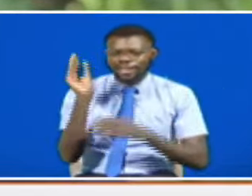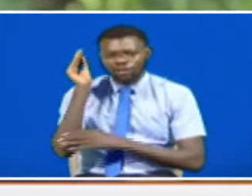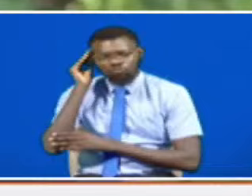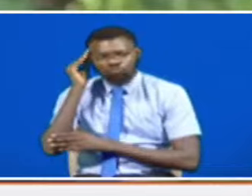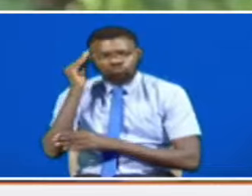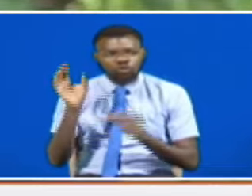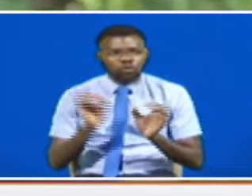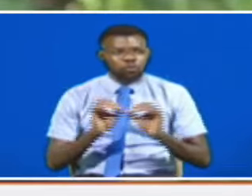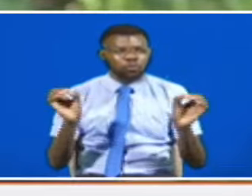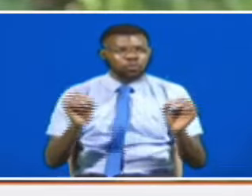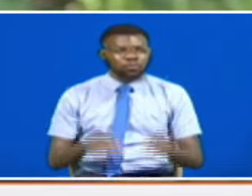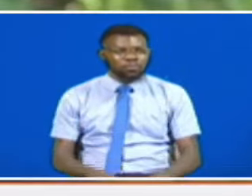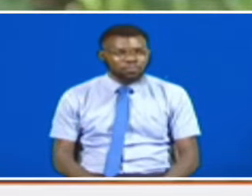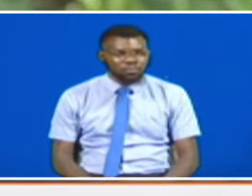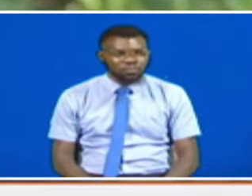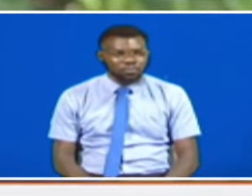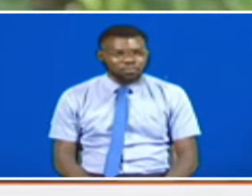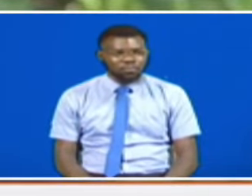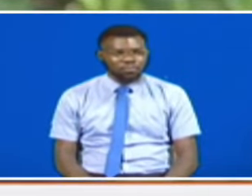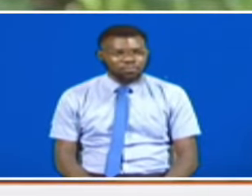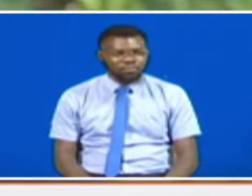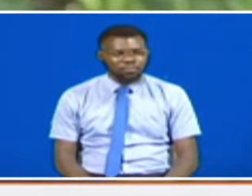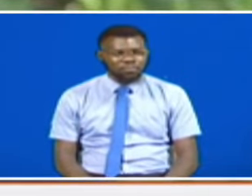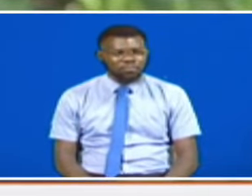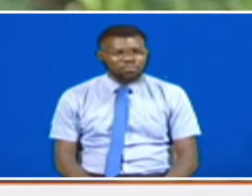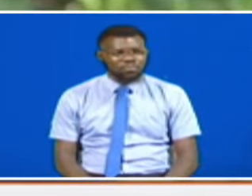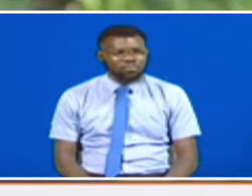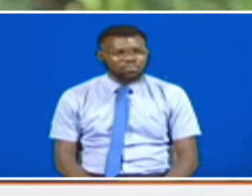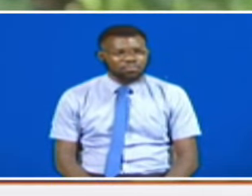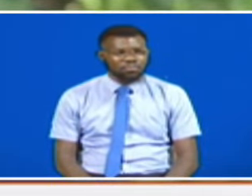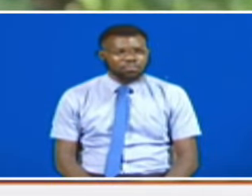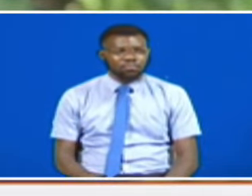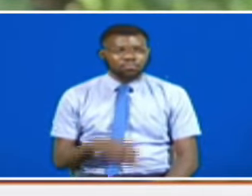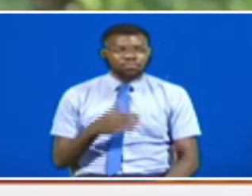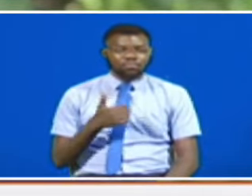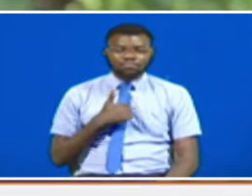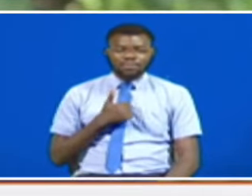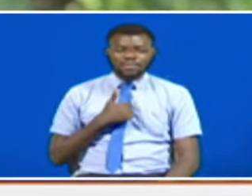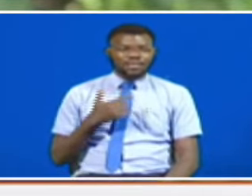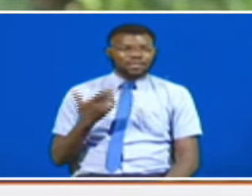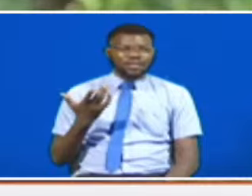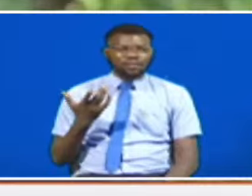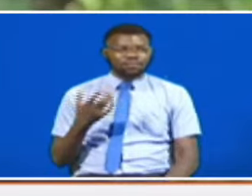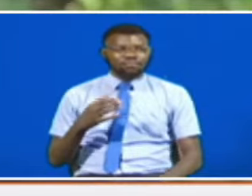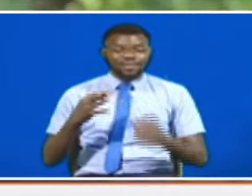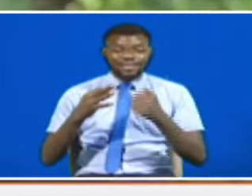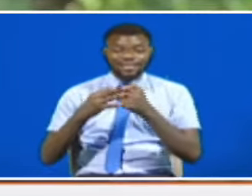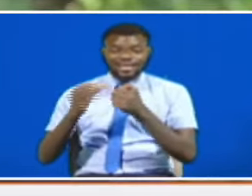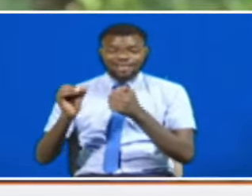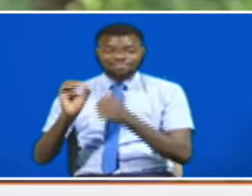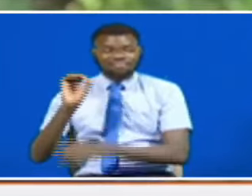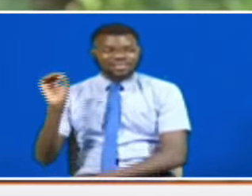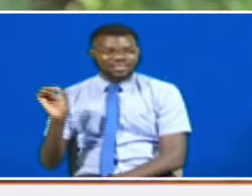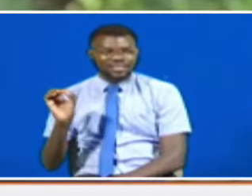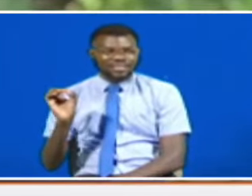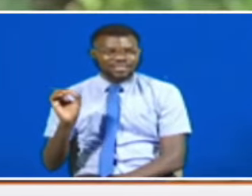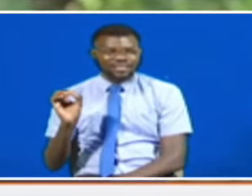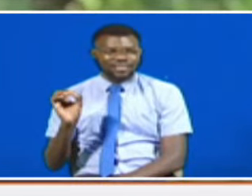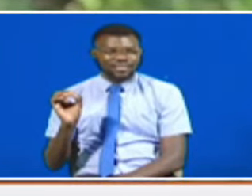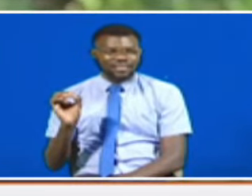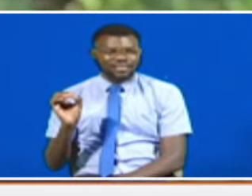realized I should not pump so much to the trainees. I should give them 80%. They